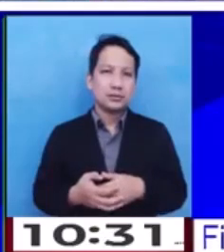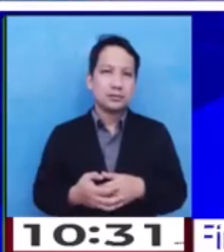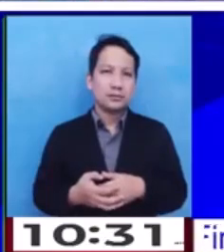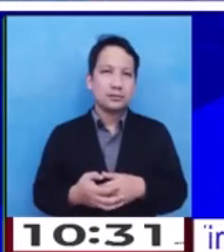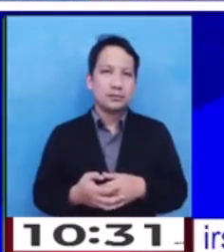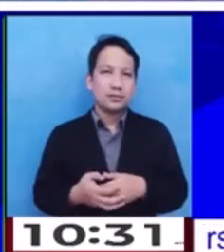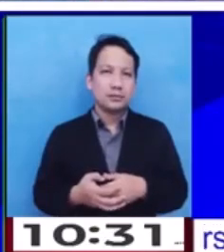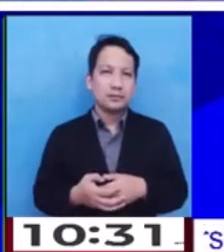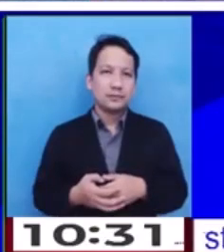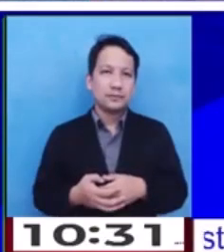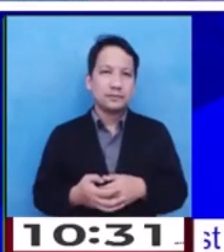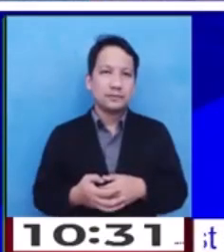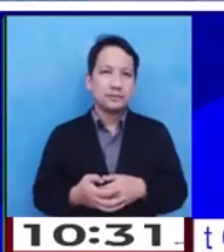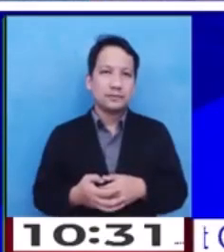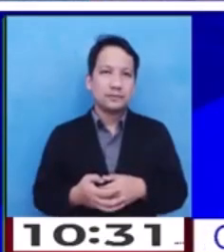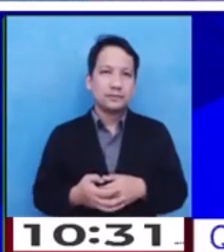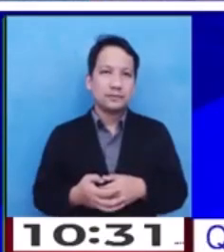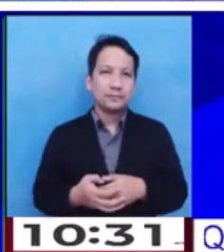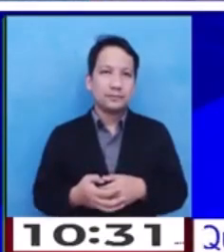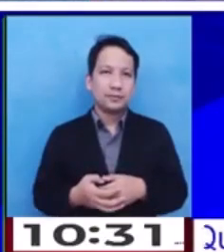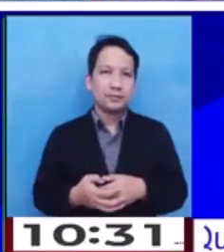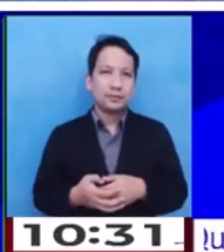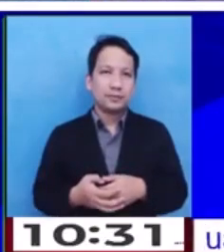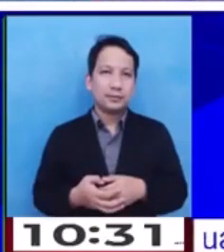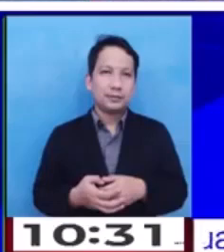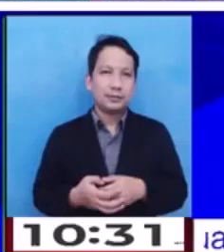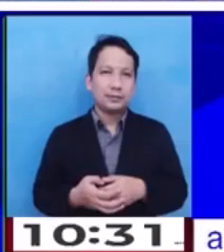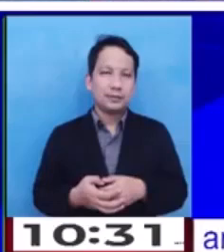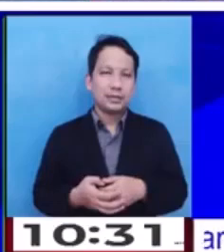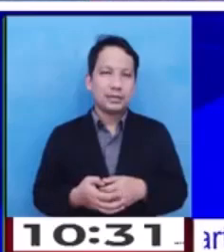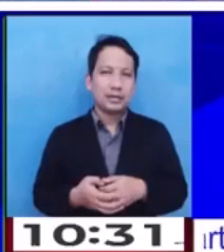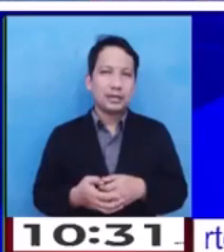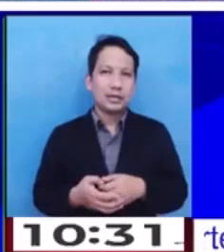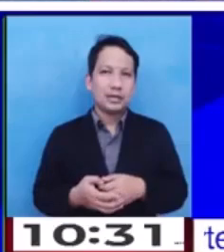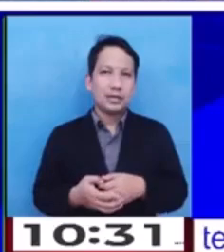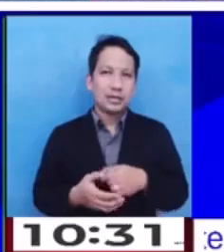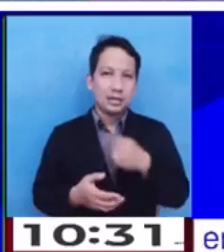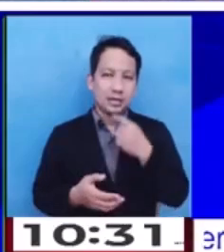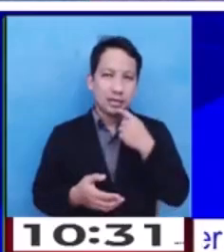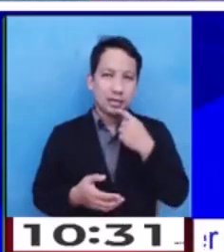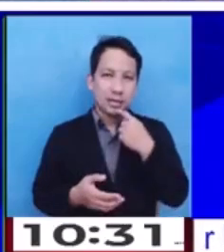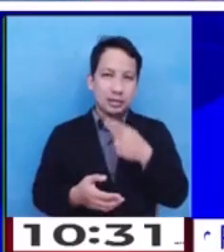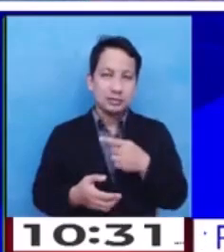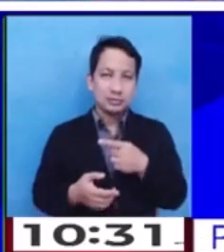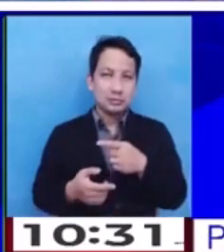because the those effects tend to have